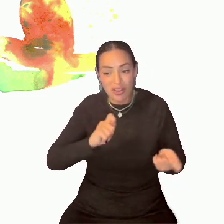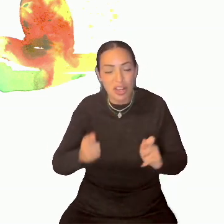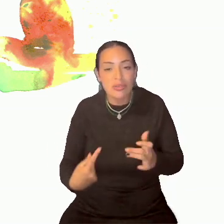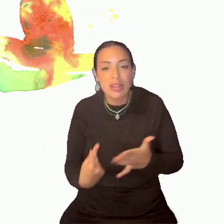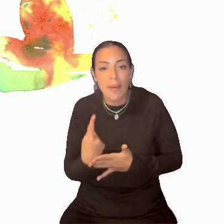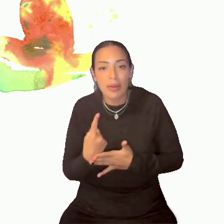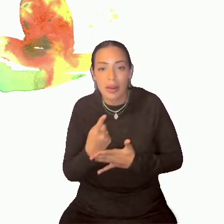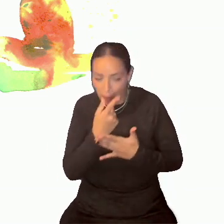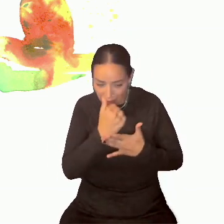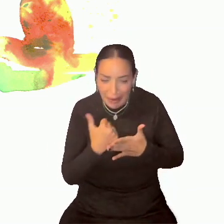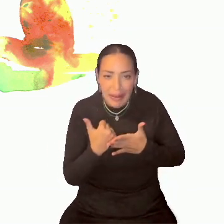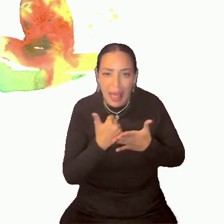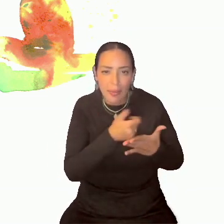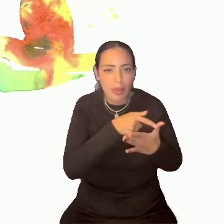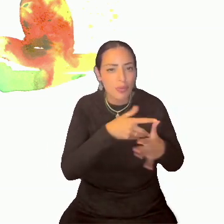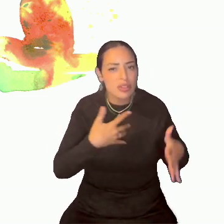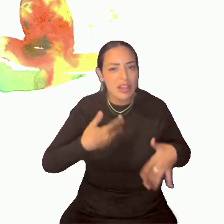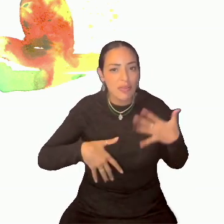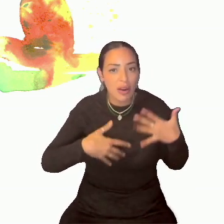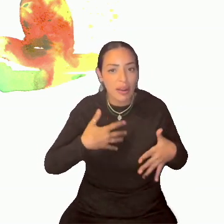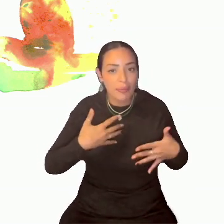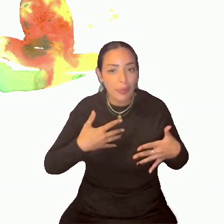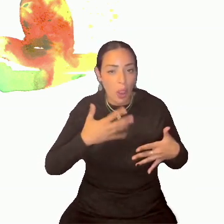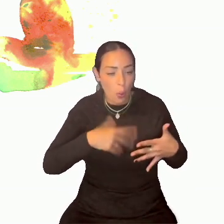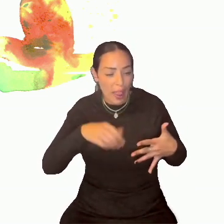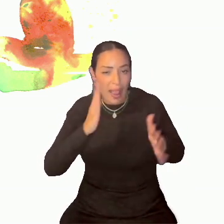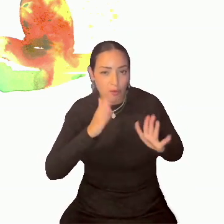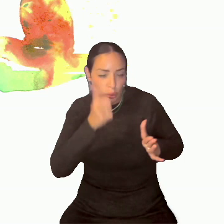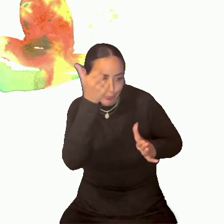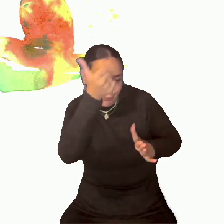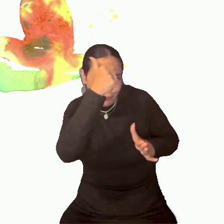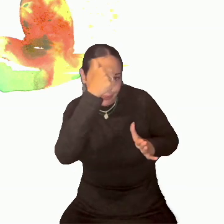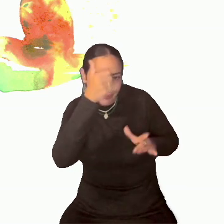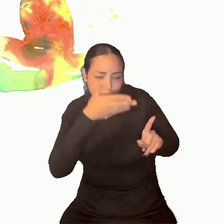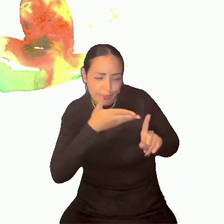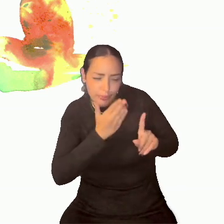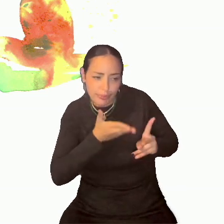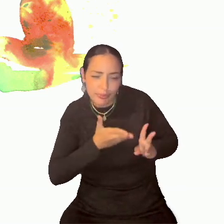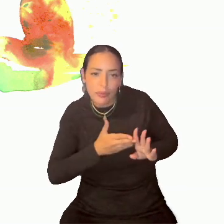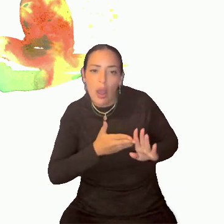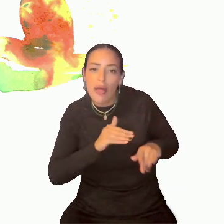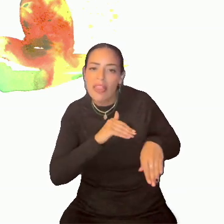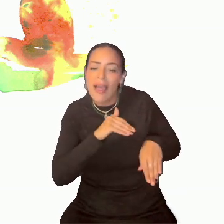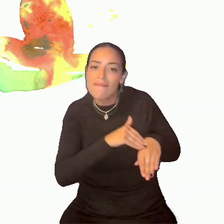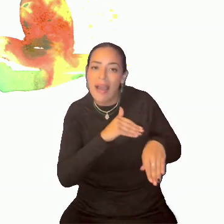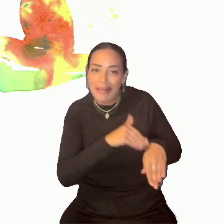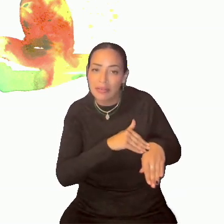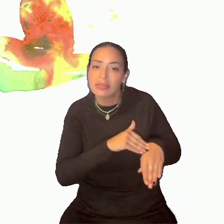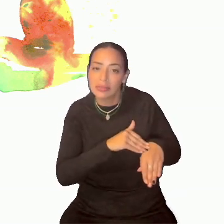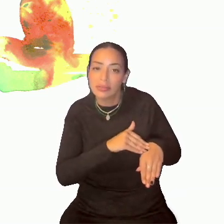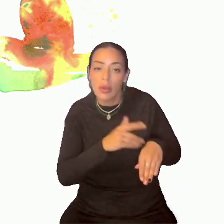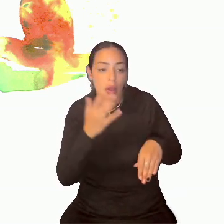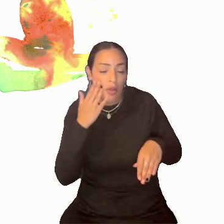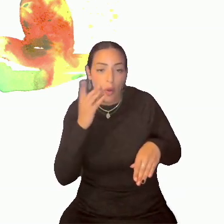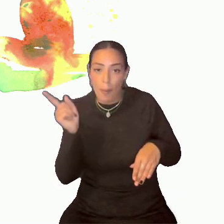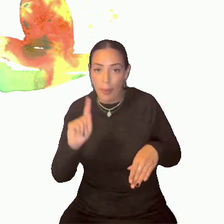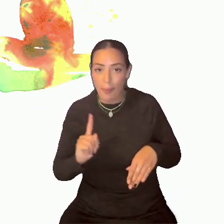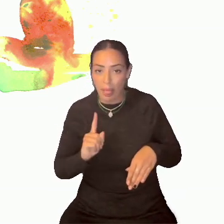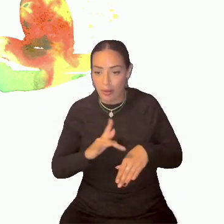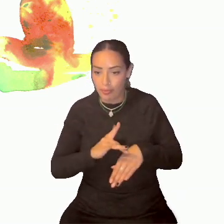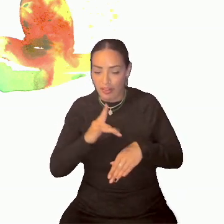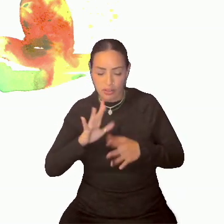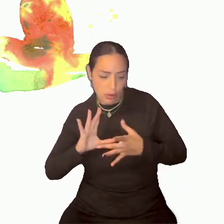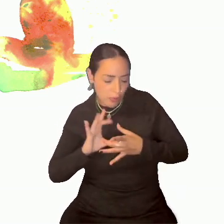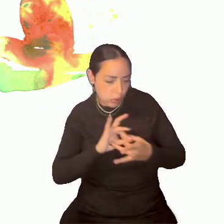suffering associated with the loss by knowing and accounting for its effects. For many of us who engage immediately after a death, our work can often